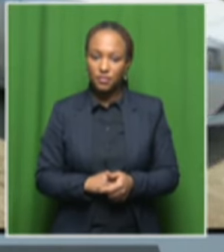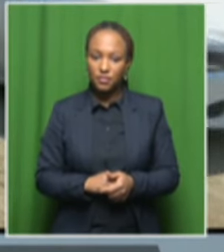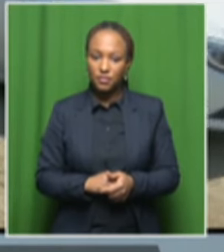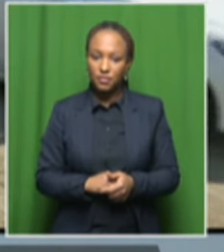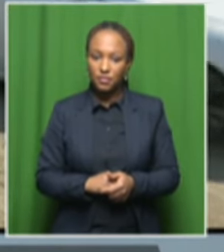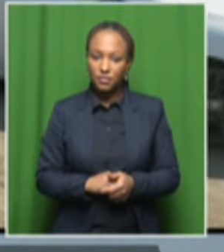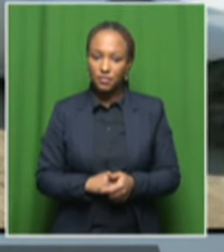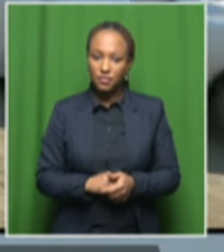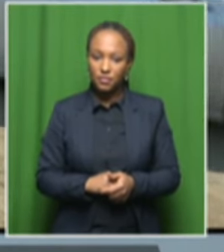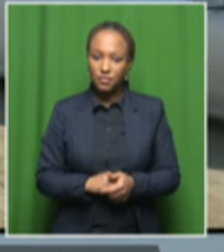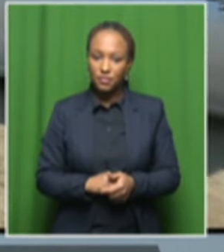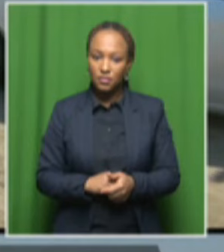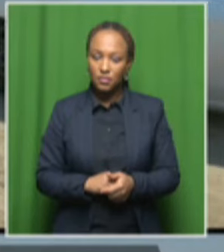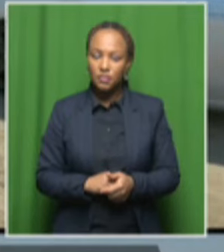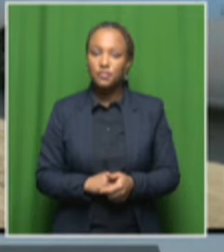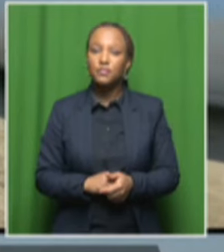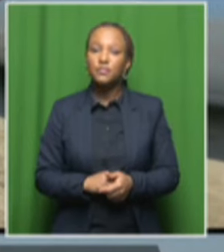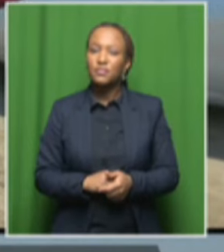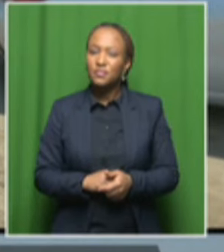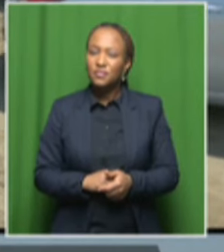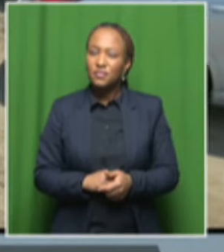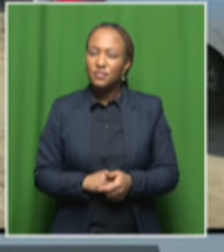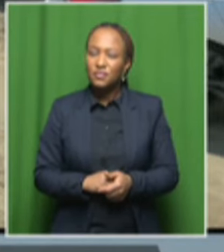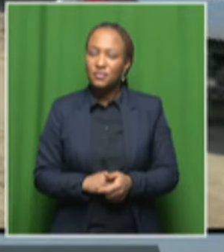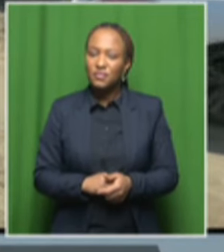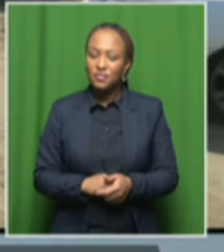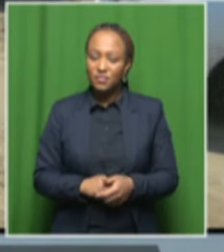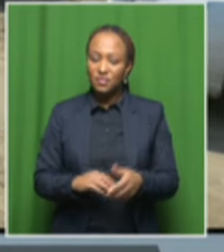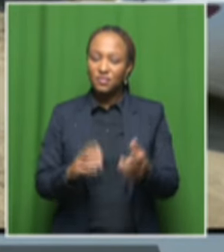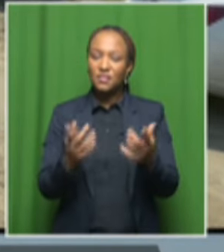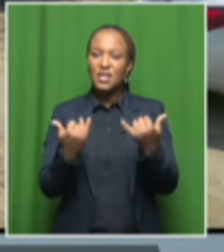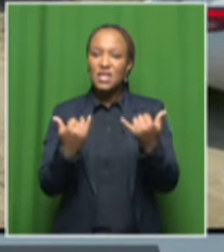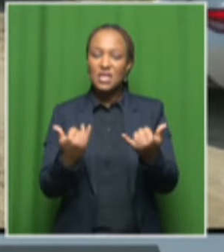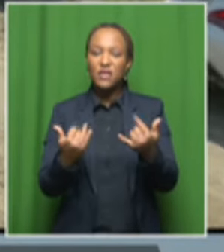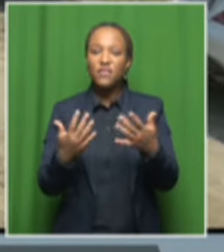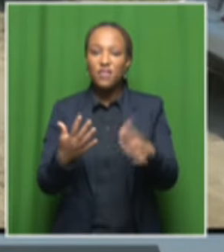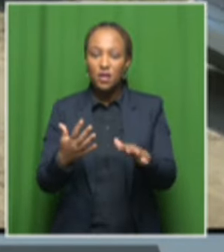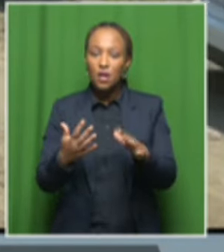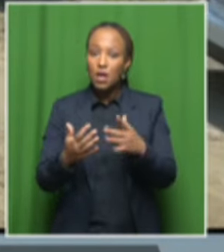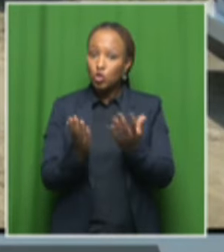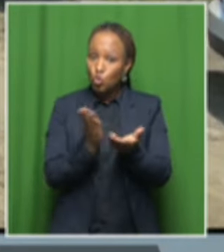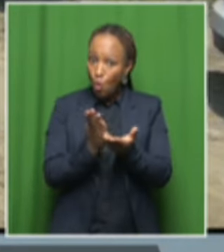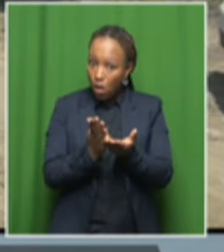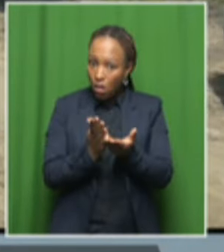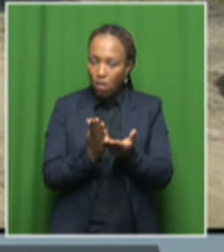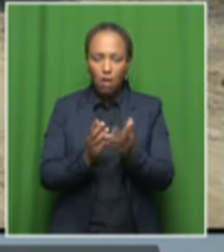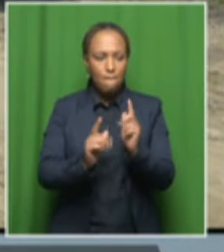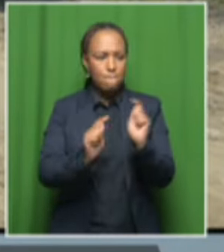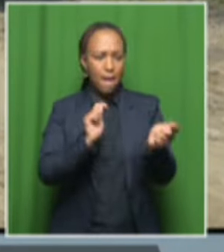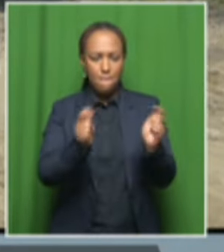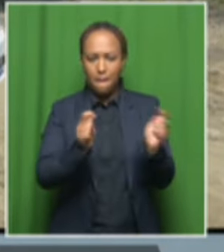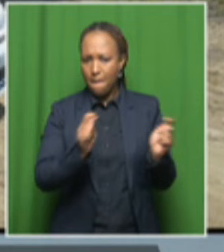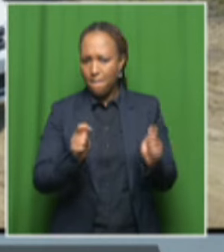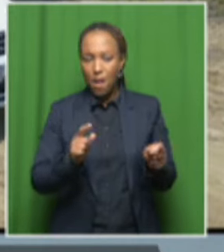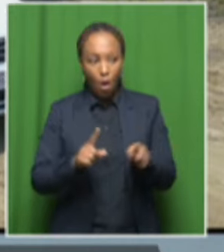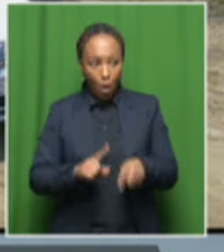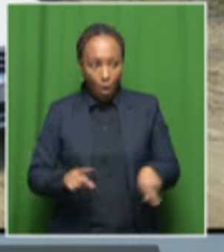Me, he put us through school. He prioritized everyone in the